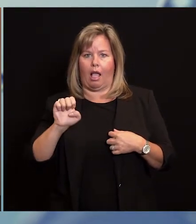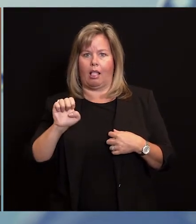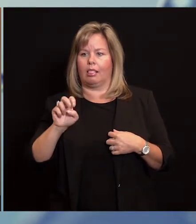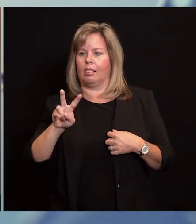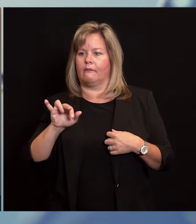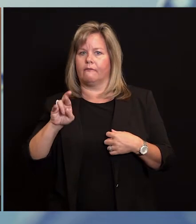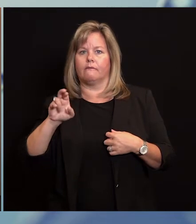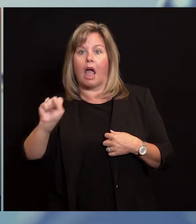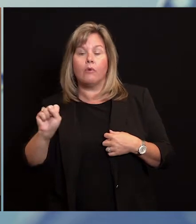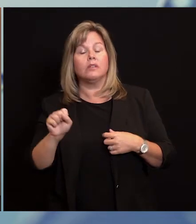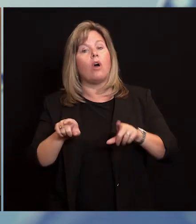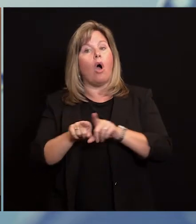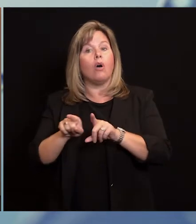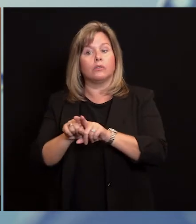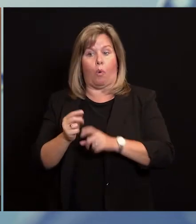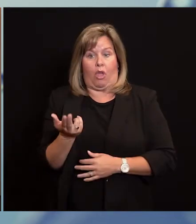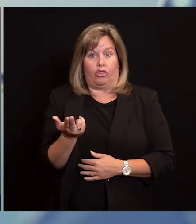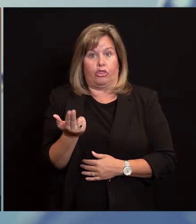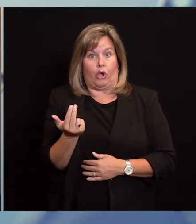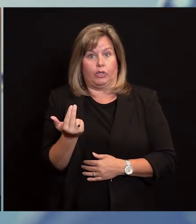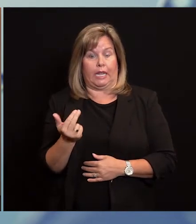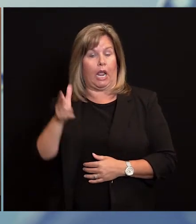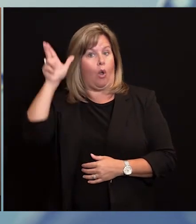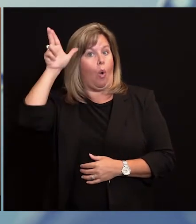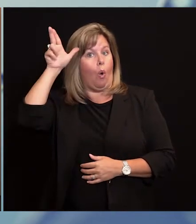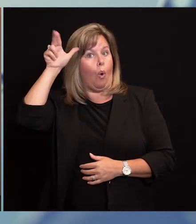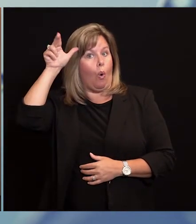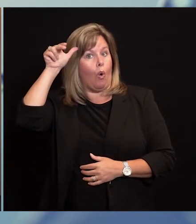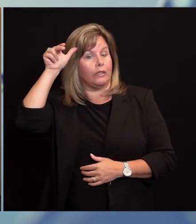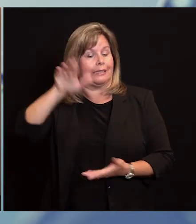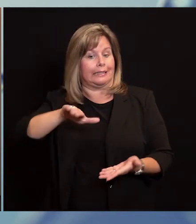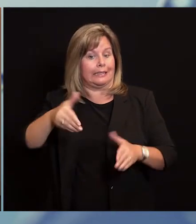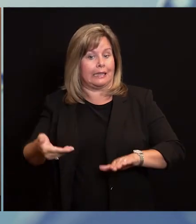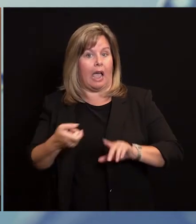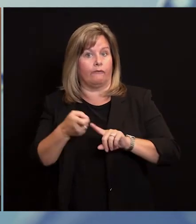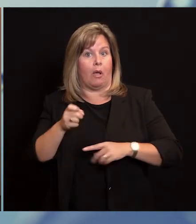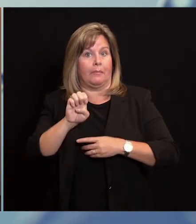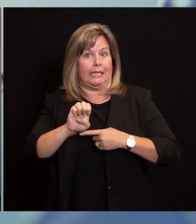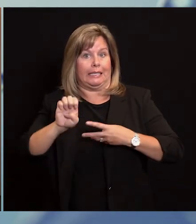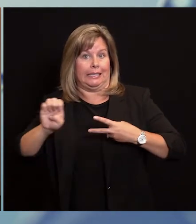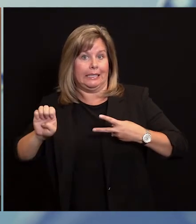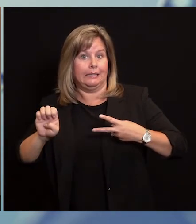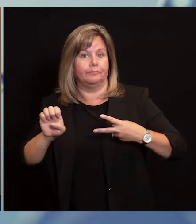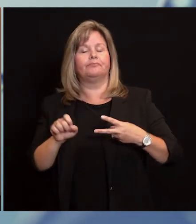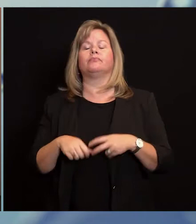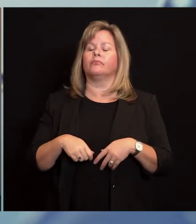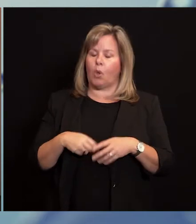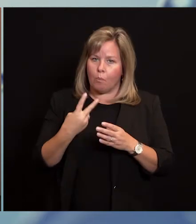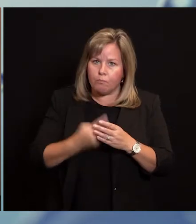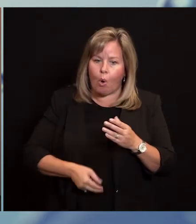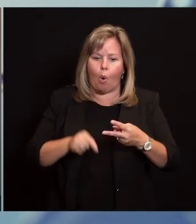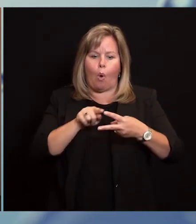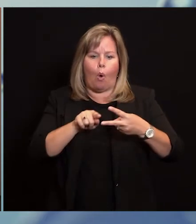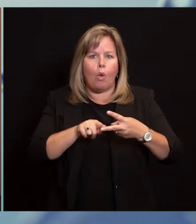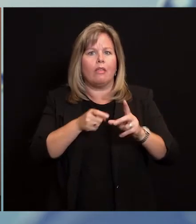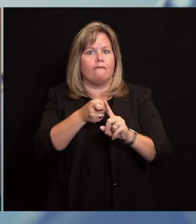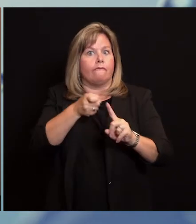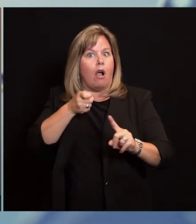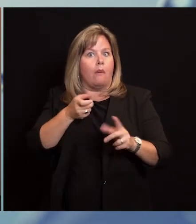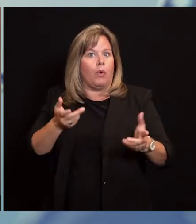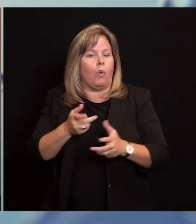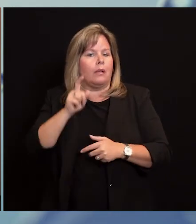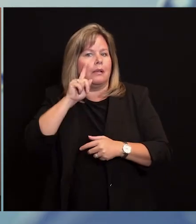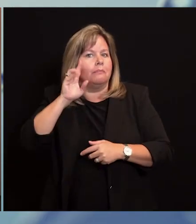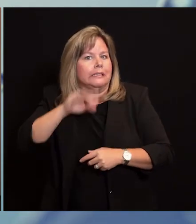have died because of triple E. These are both mosquito-borne illnesses that can create trouble for